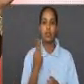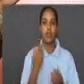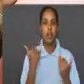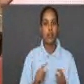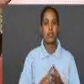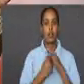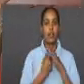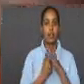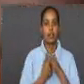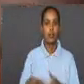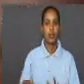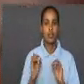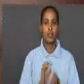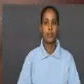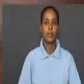started, students.